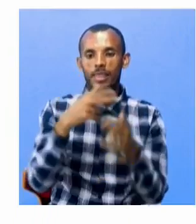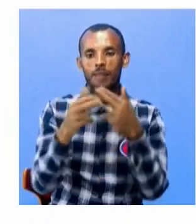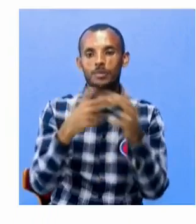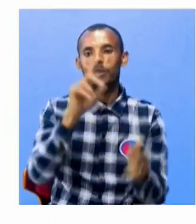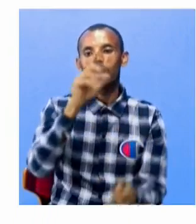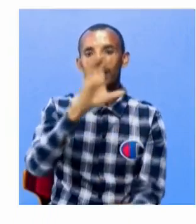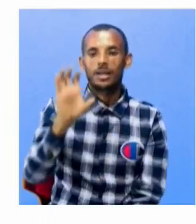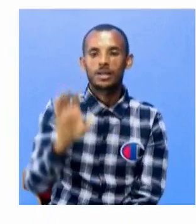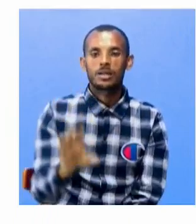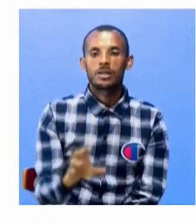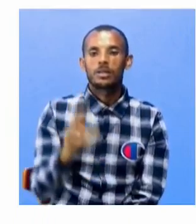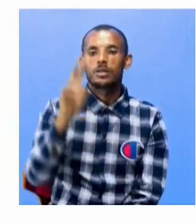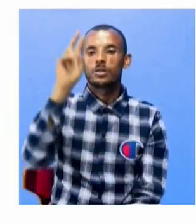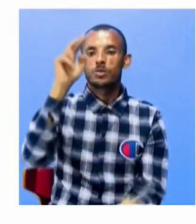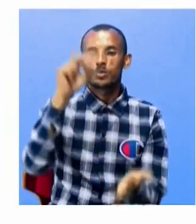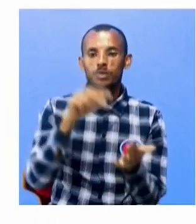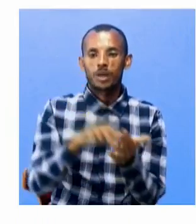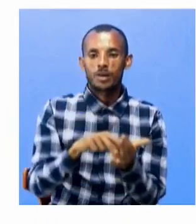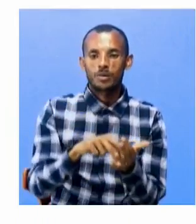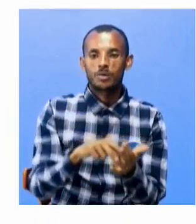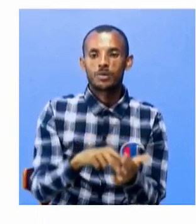100 gives you